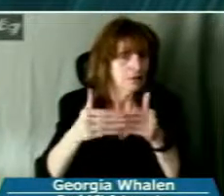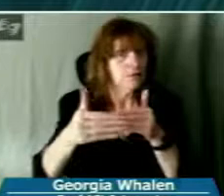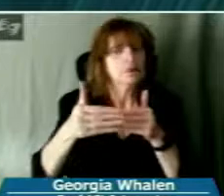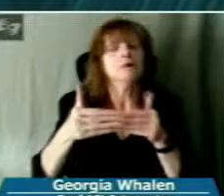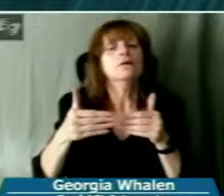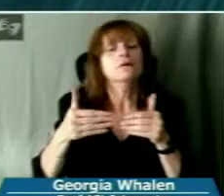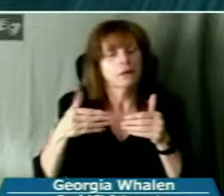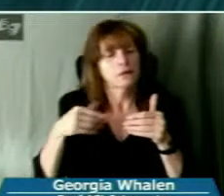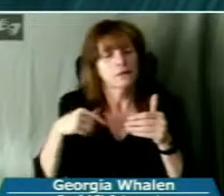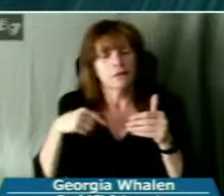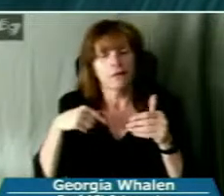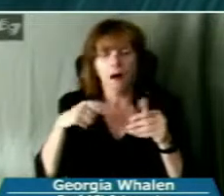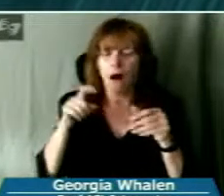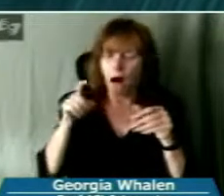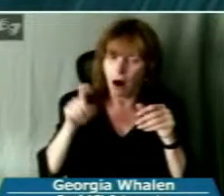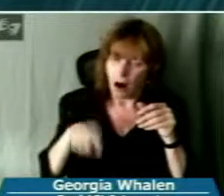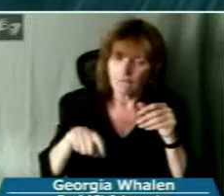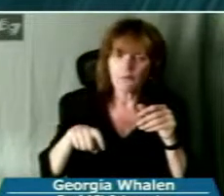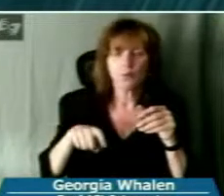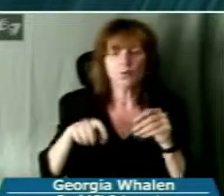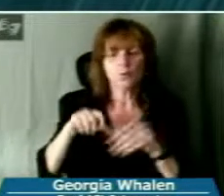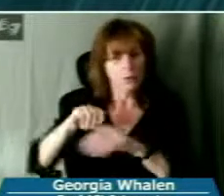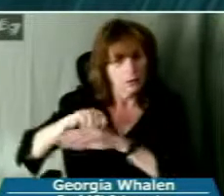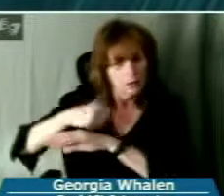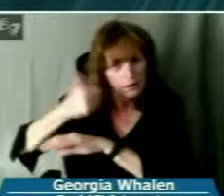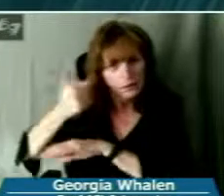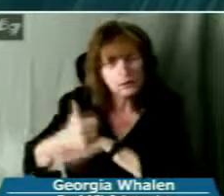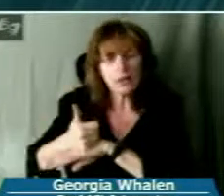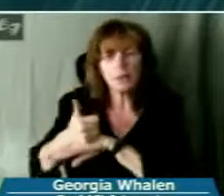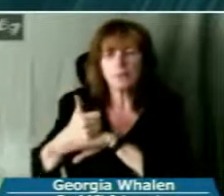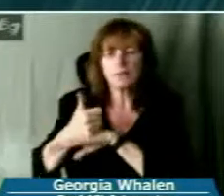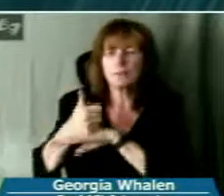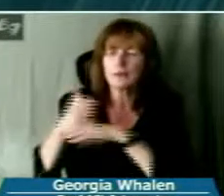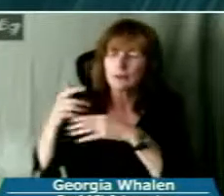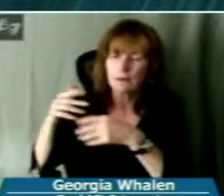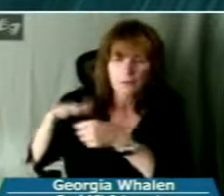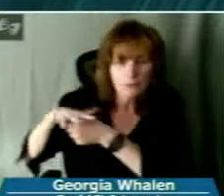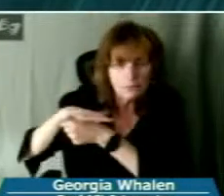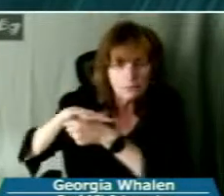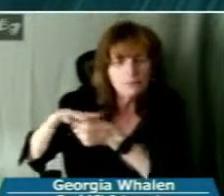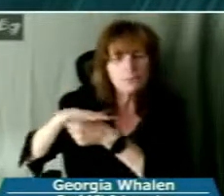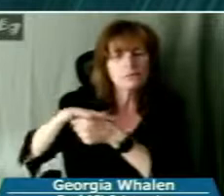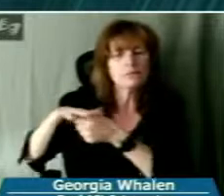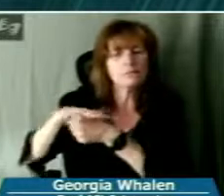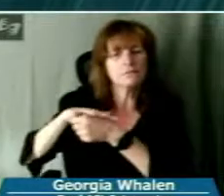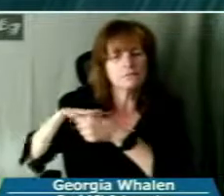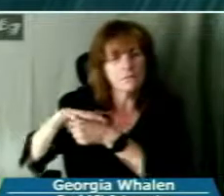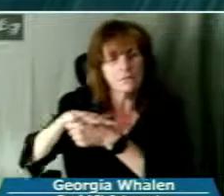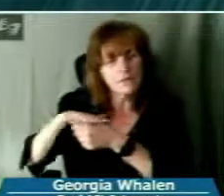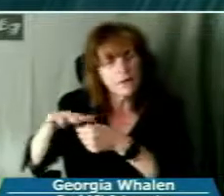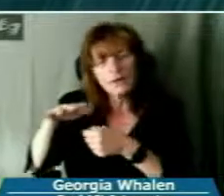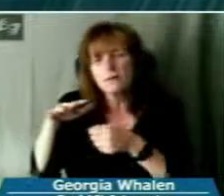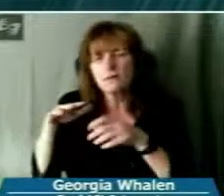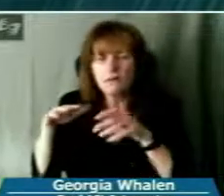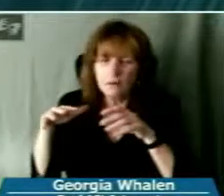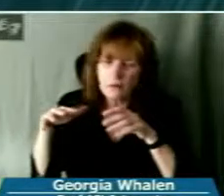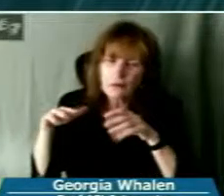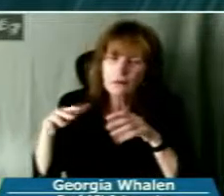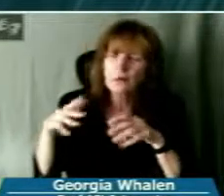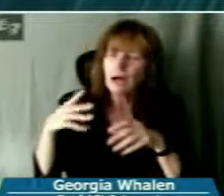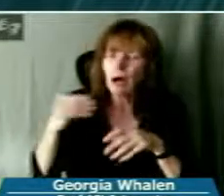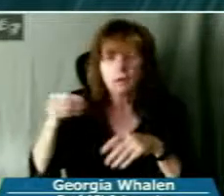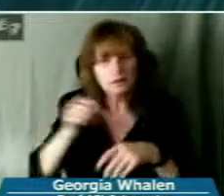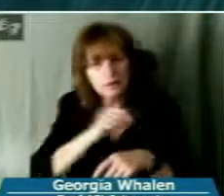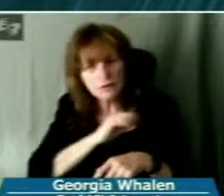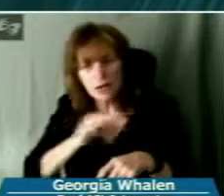dedicated resources to looking after this. This is not something that we can continue to do as a off